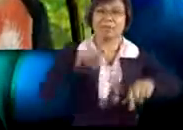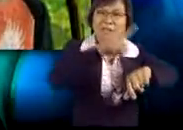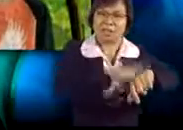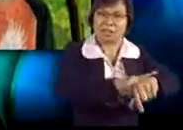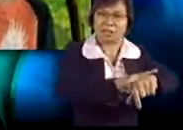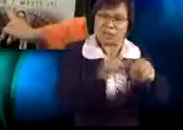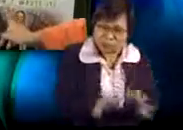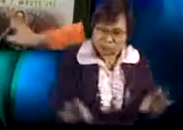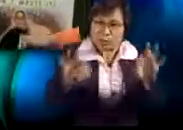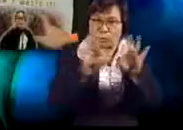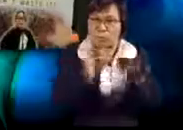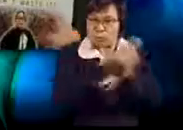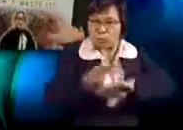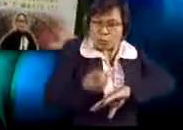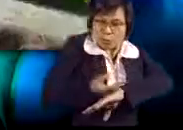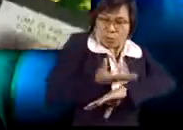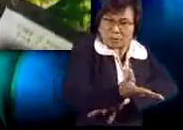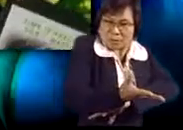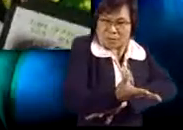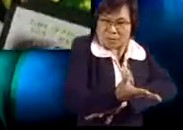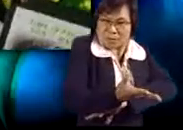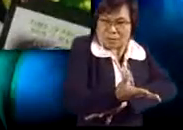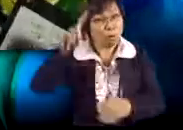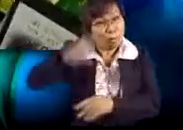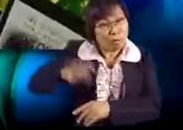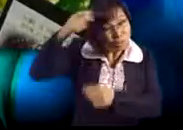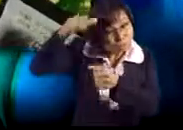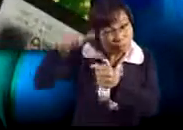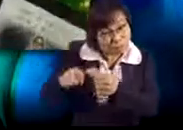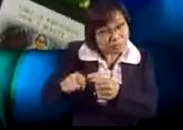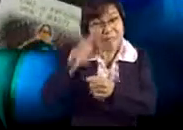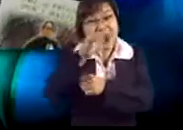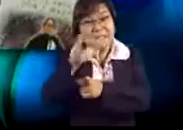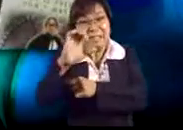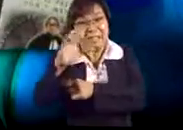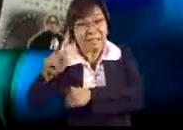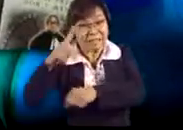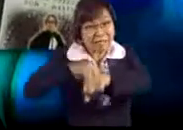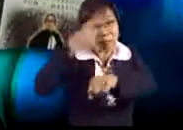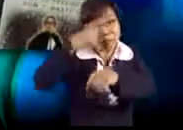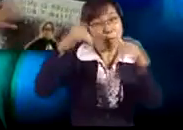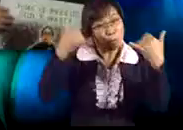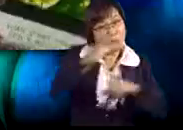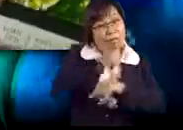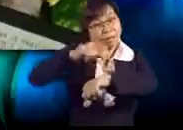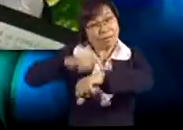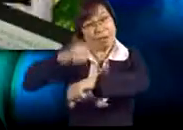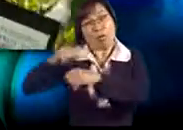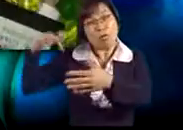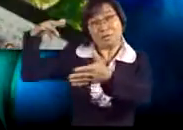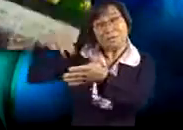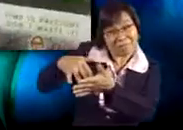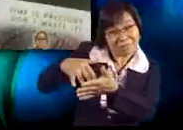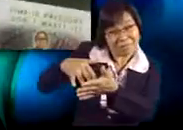Time is precious. Don't waste it. Good. You must remember, Nick, there is a time for play and there is a time